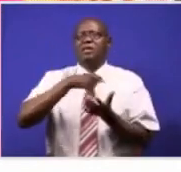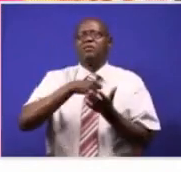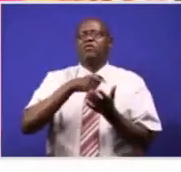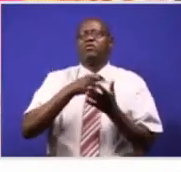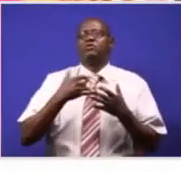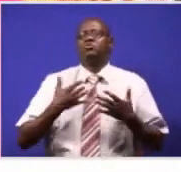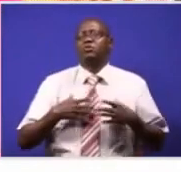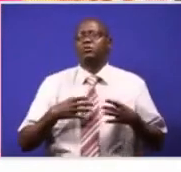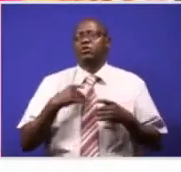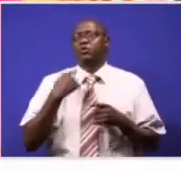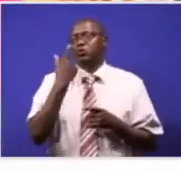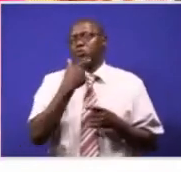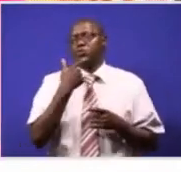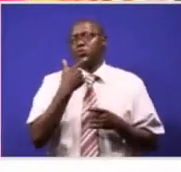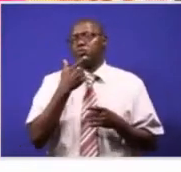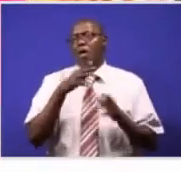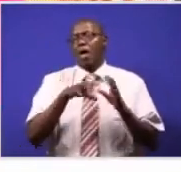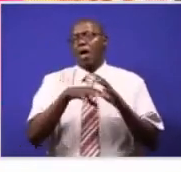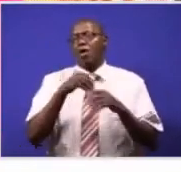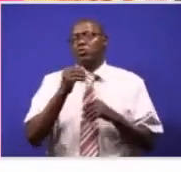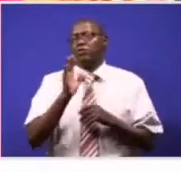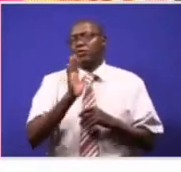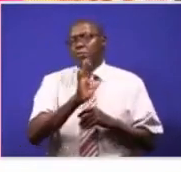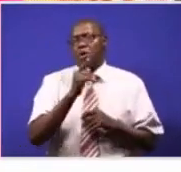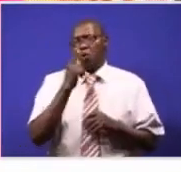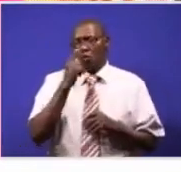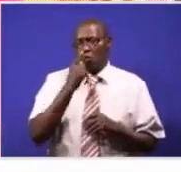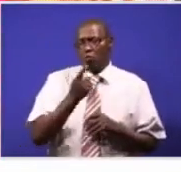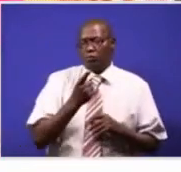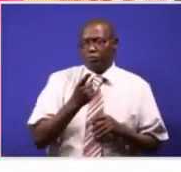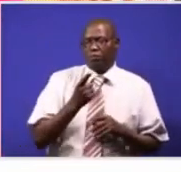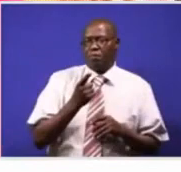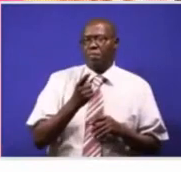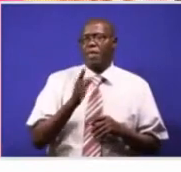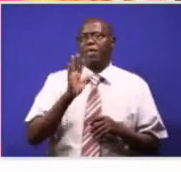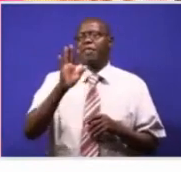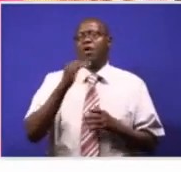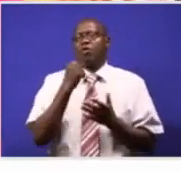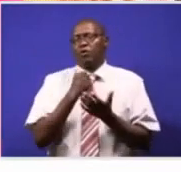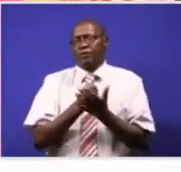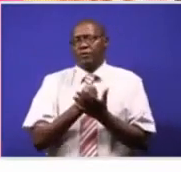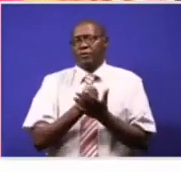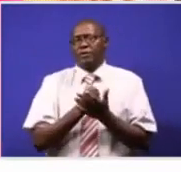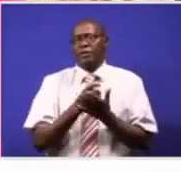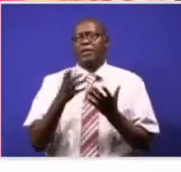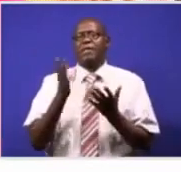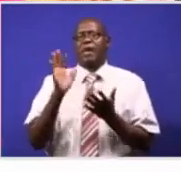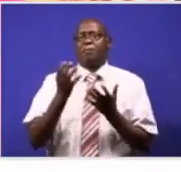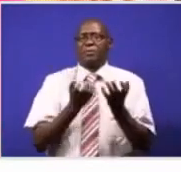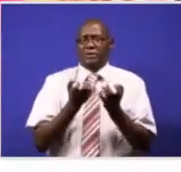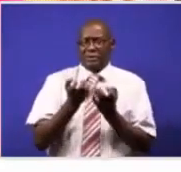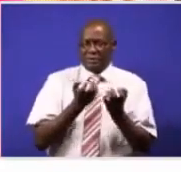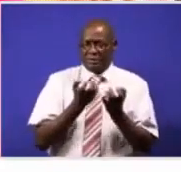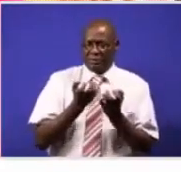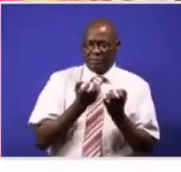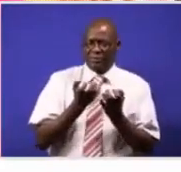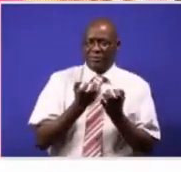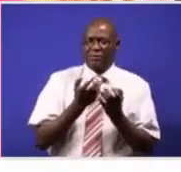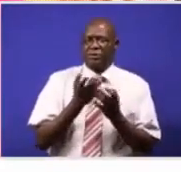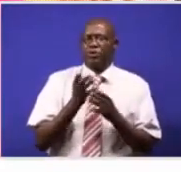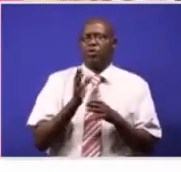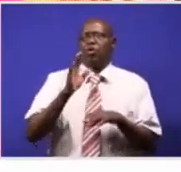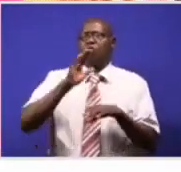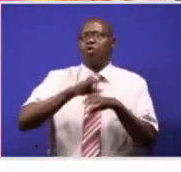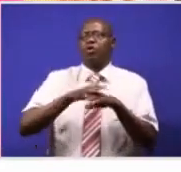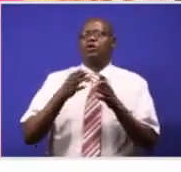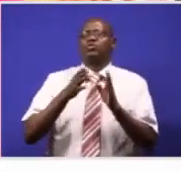people who get out of their homes, who get out of maybe their offices, their businesses, and they get to the